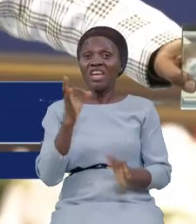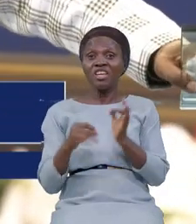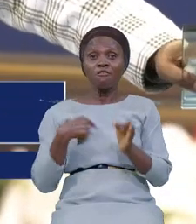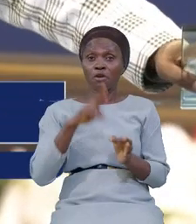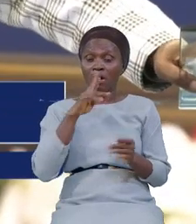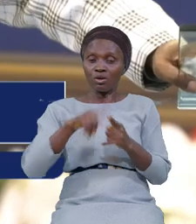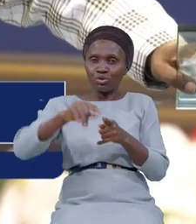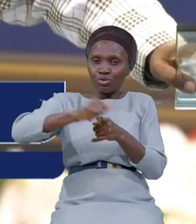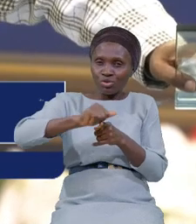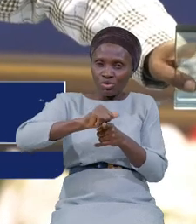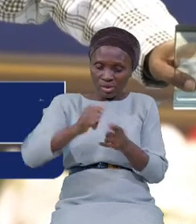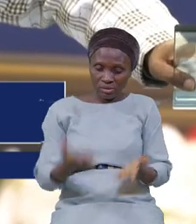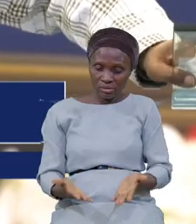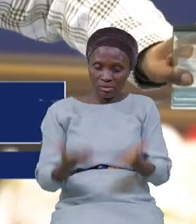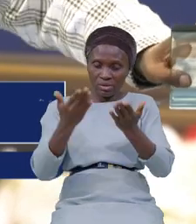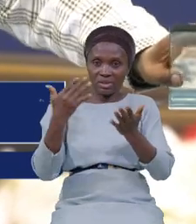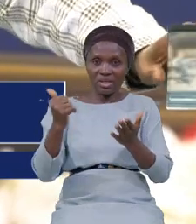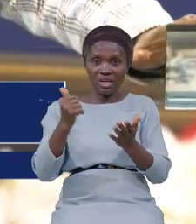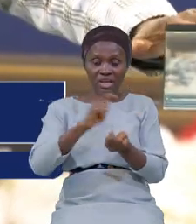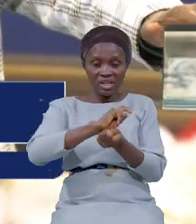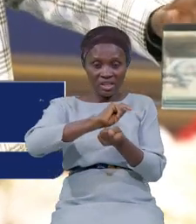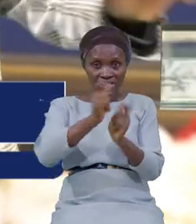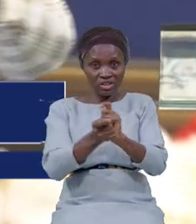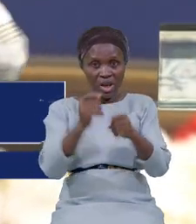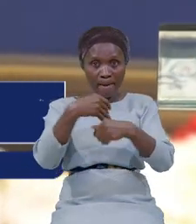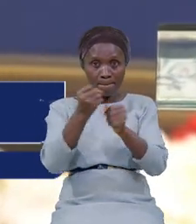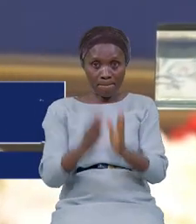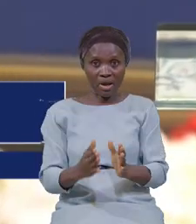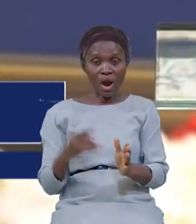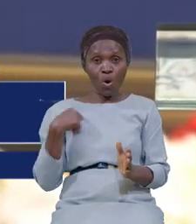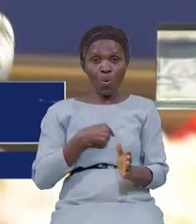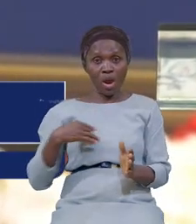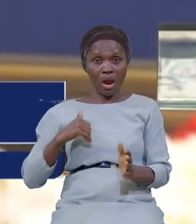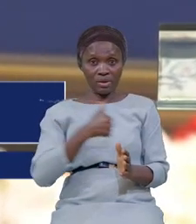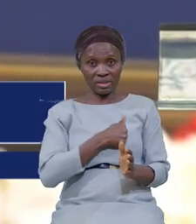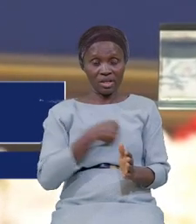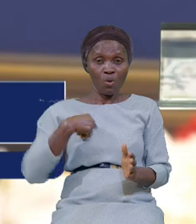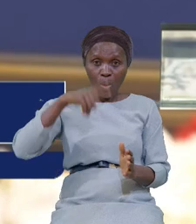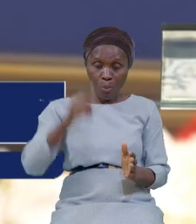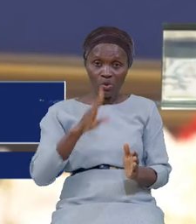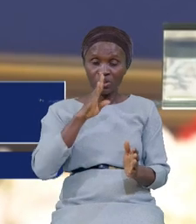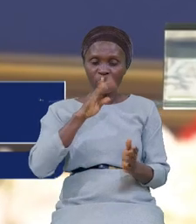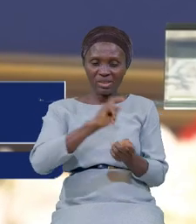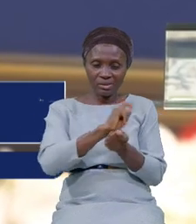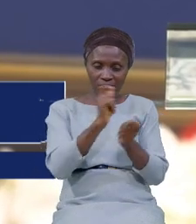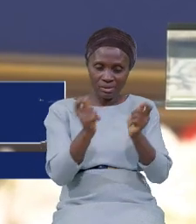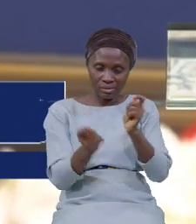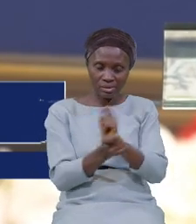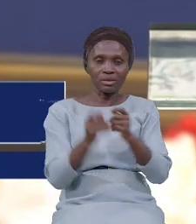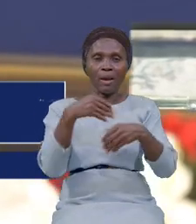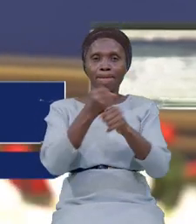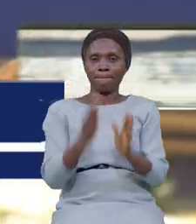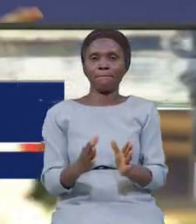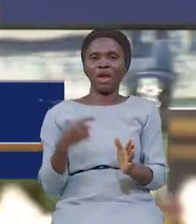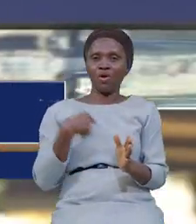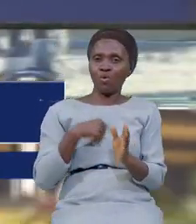like Moses, we ourselves must be change makers. We educate them, but